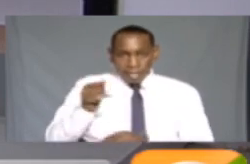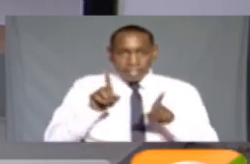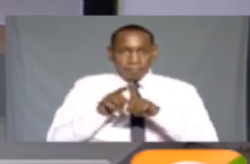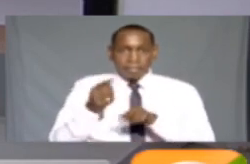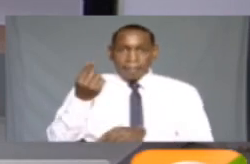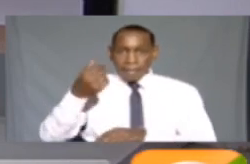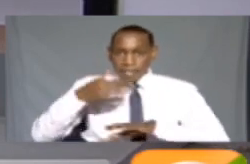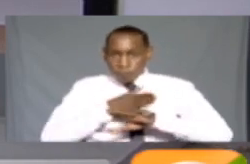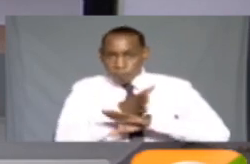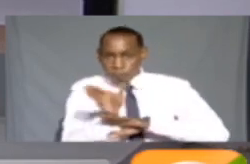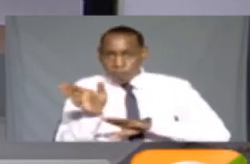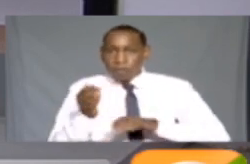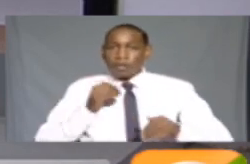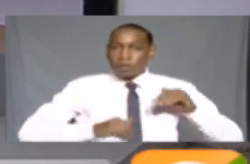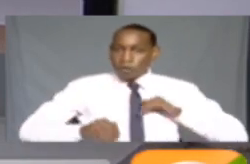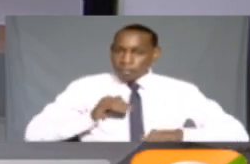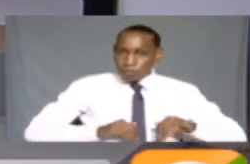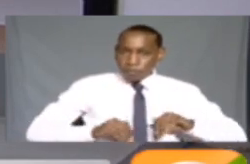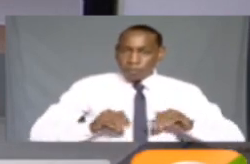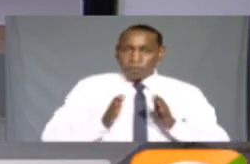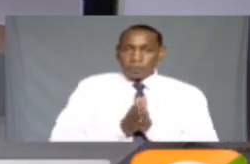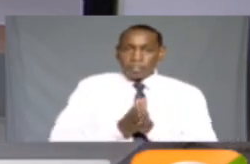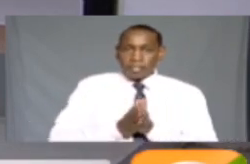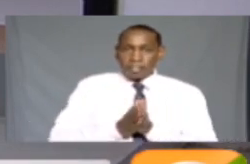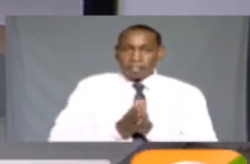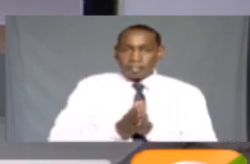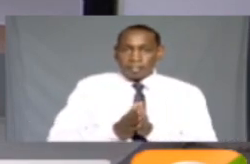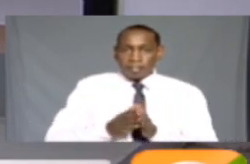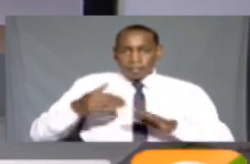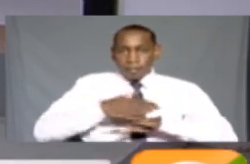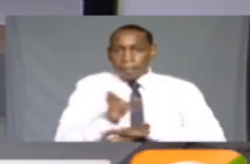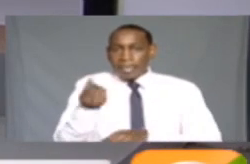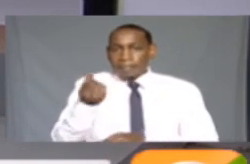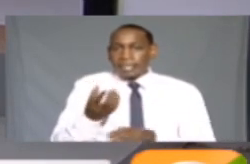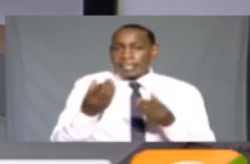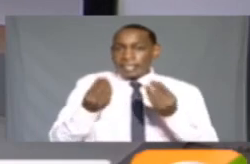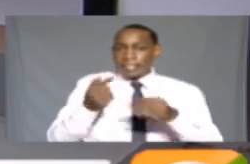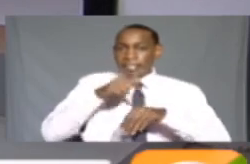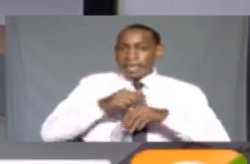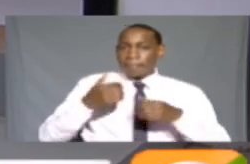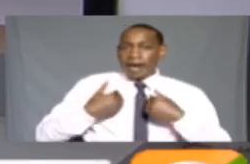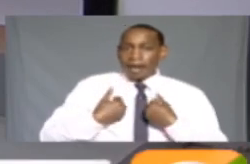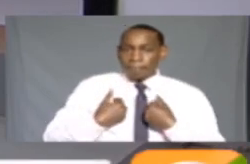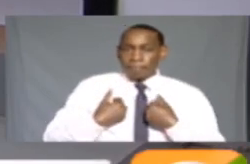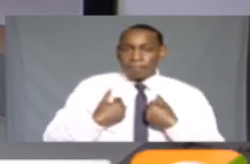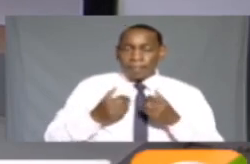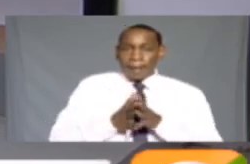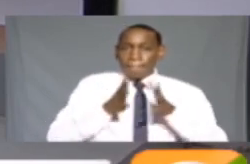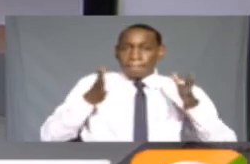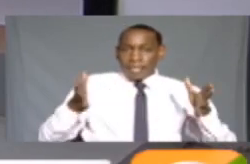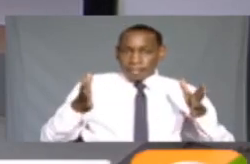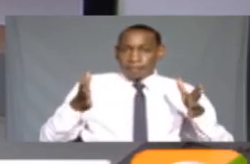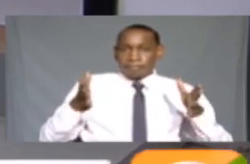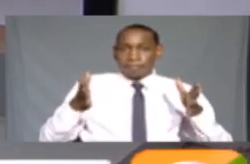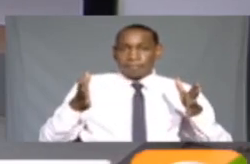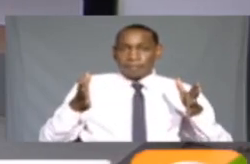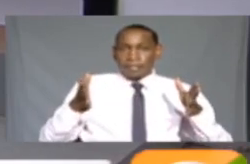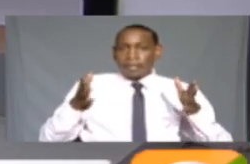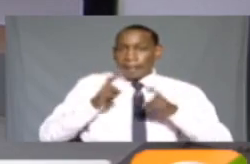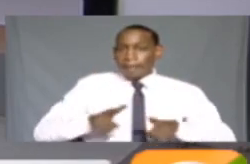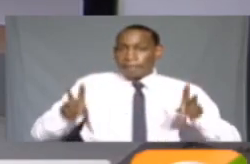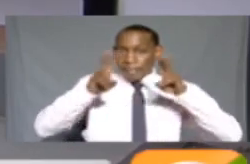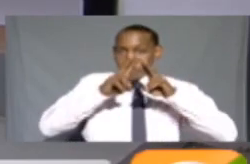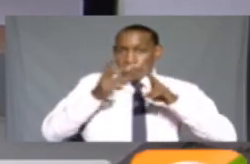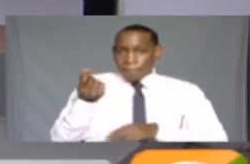money laundering, corruption, and hoarding of cash is easier when you have a bigger